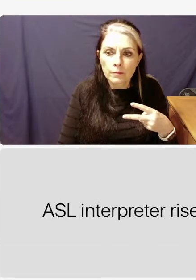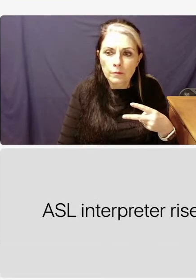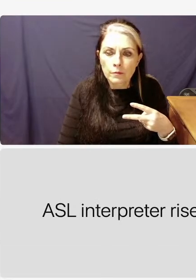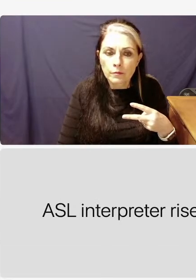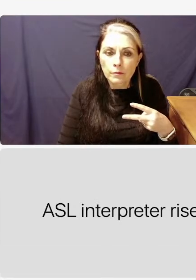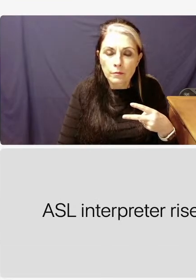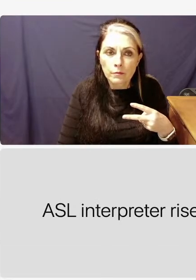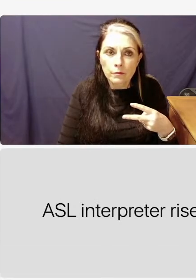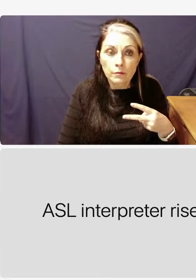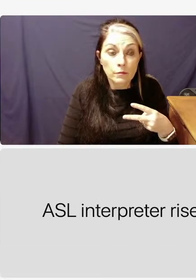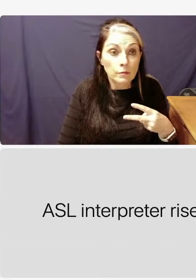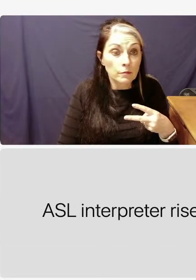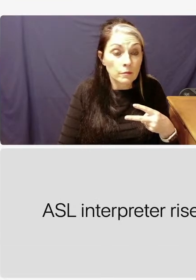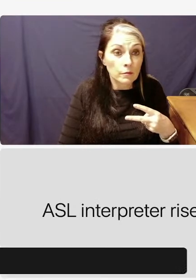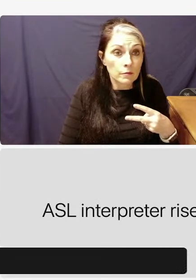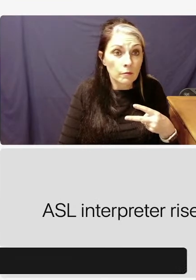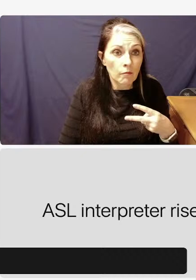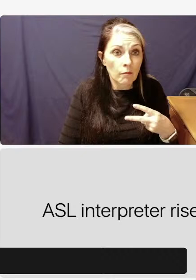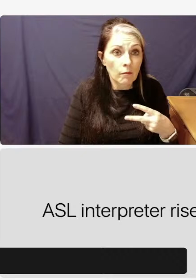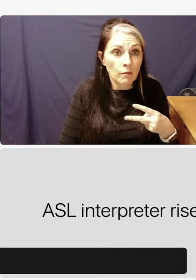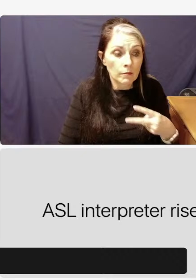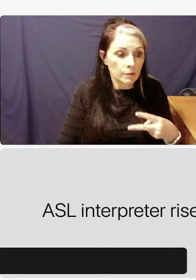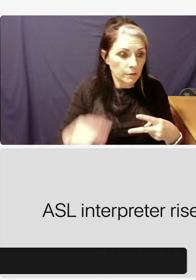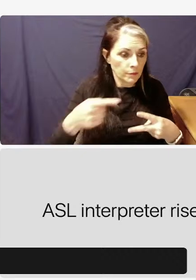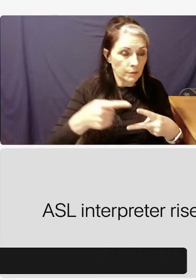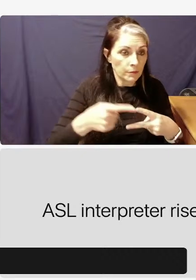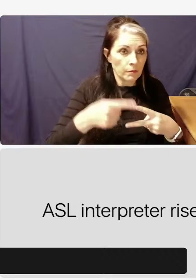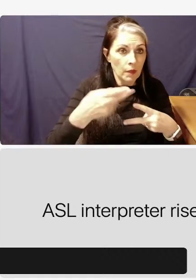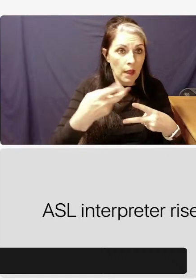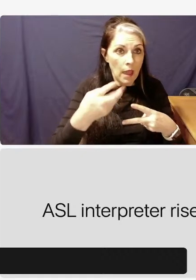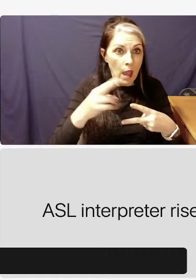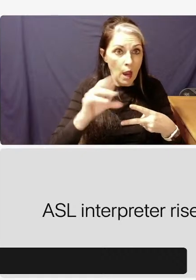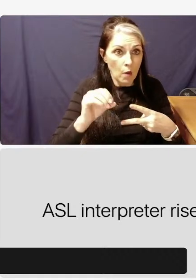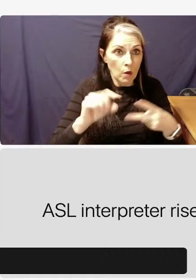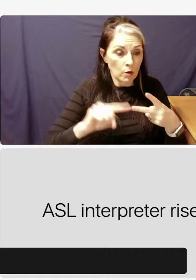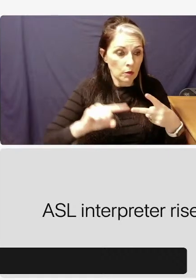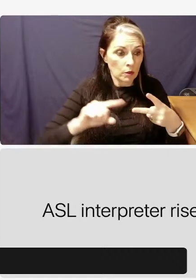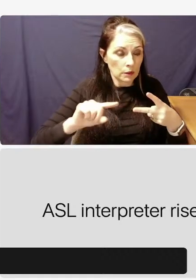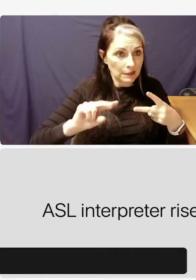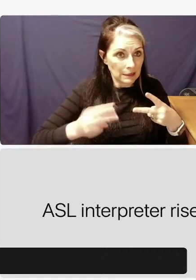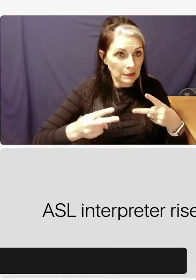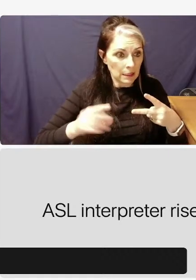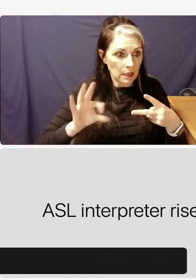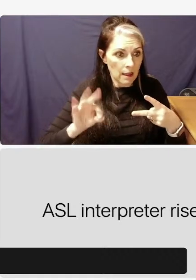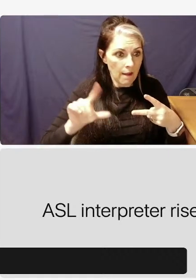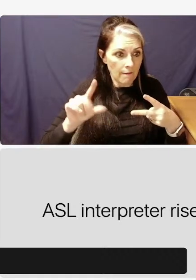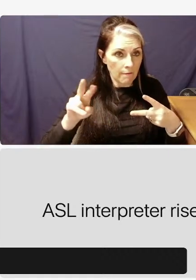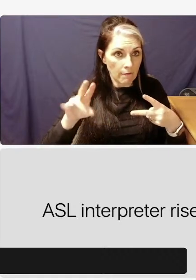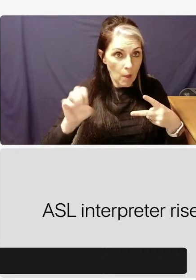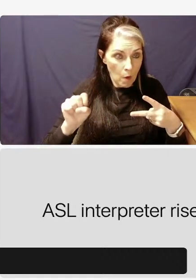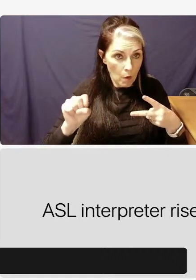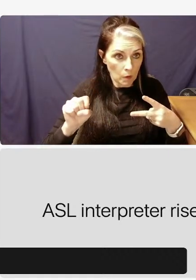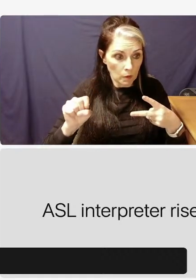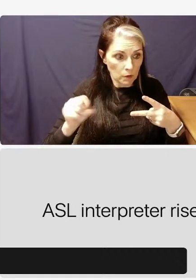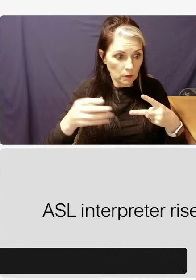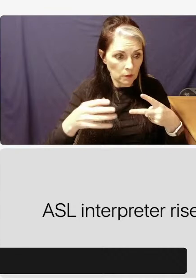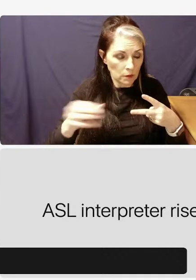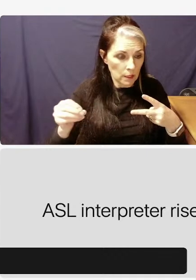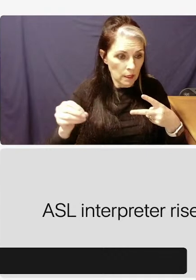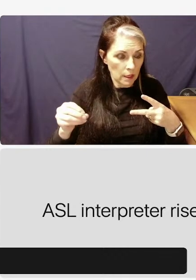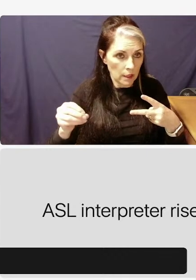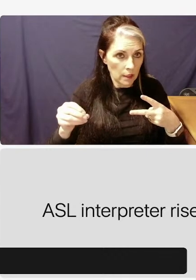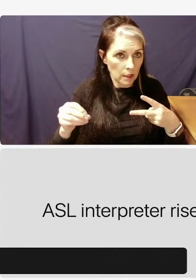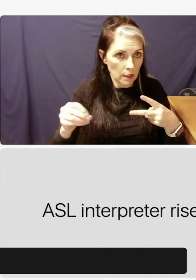on a motion by board member harold and second by board member flores and carried on